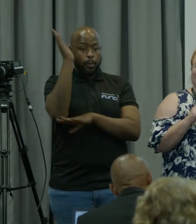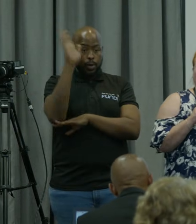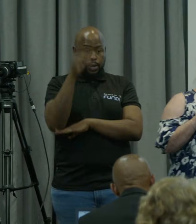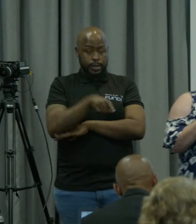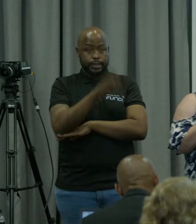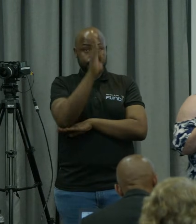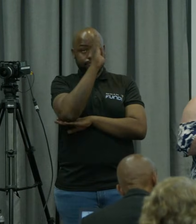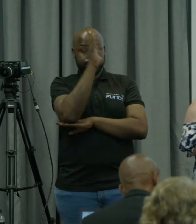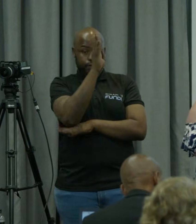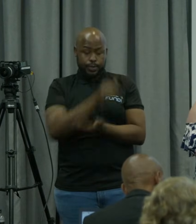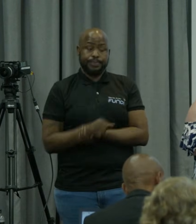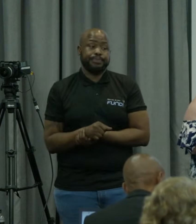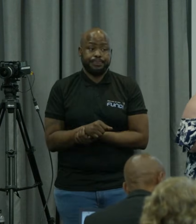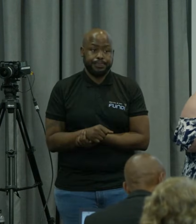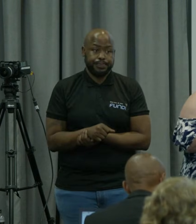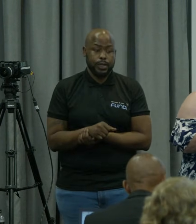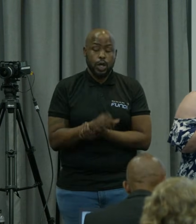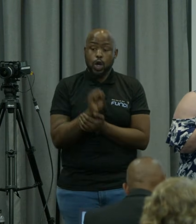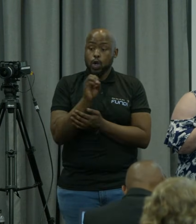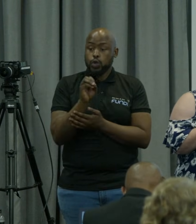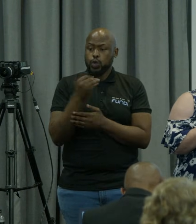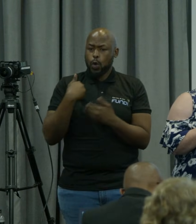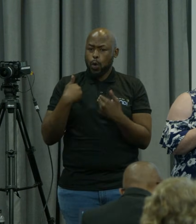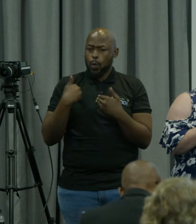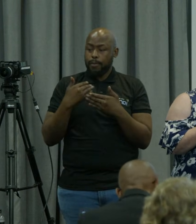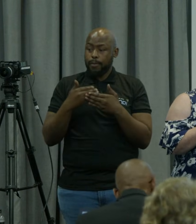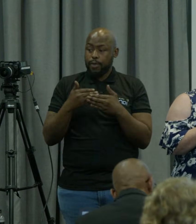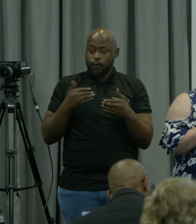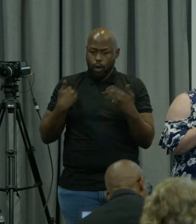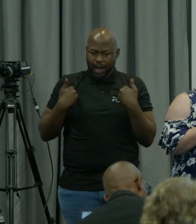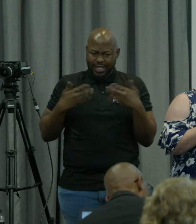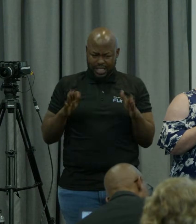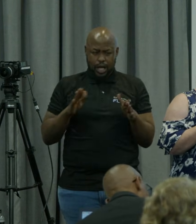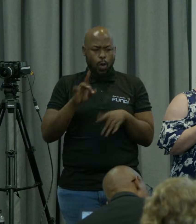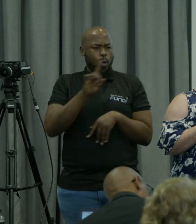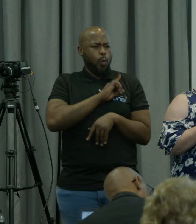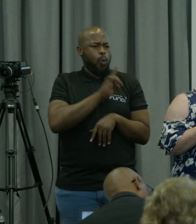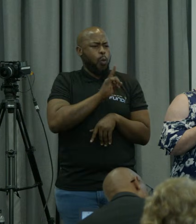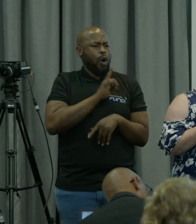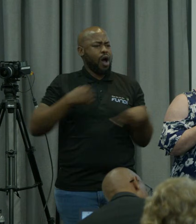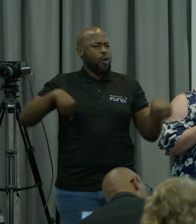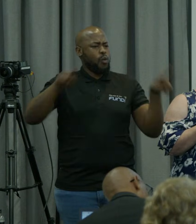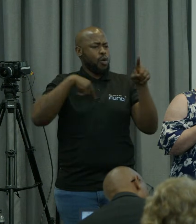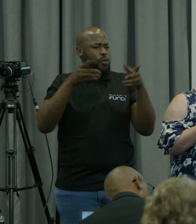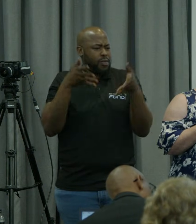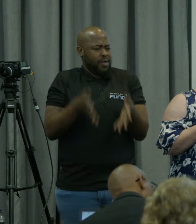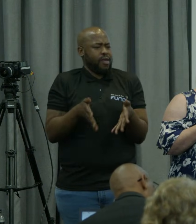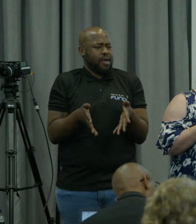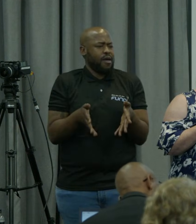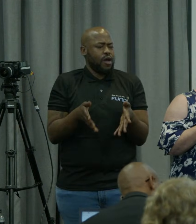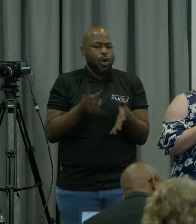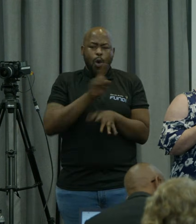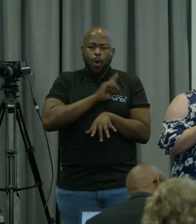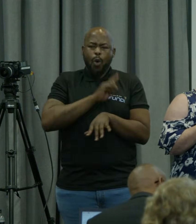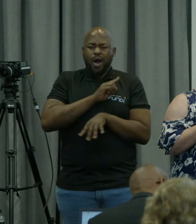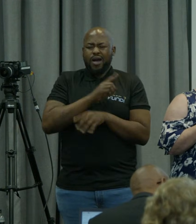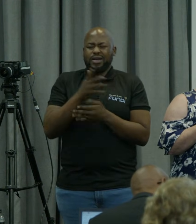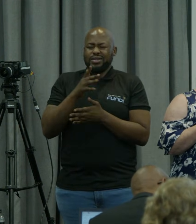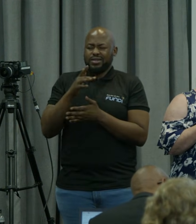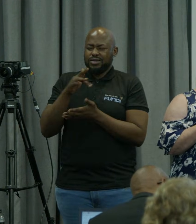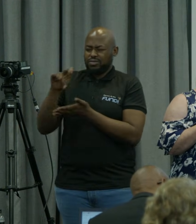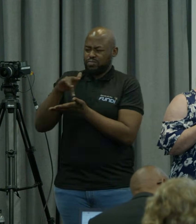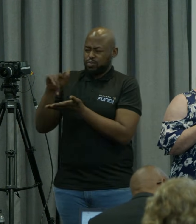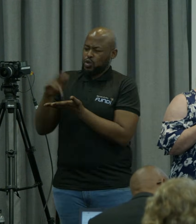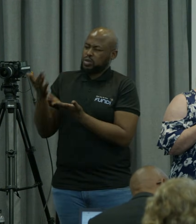afternoon. So before I start, why are we actually here today? Why is post-provisioning